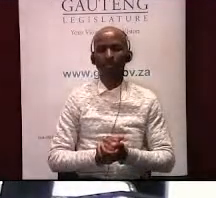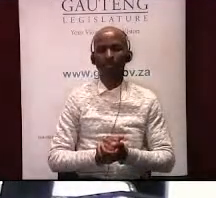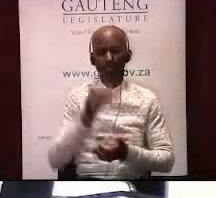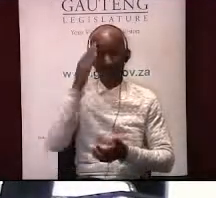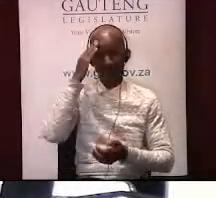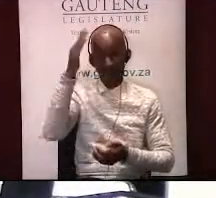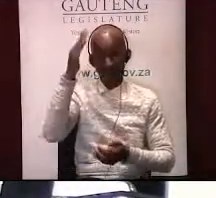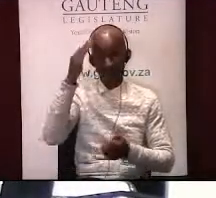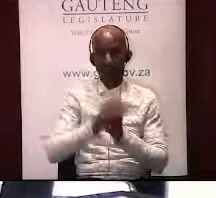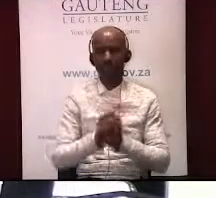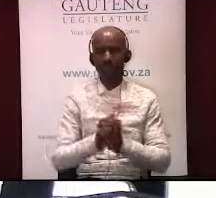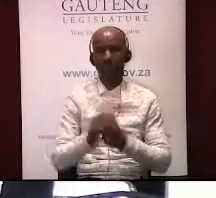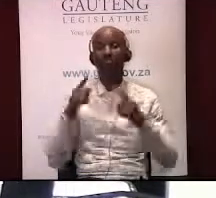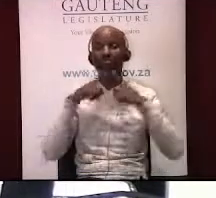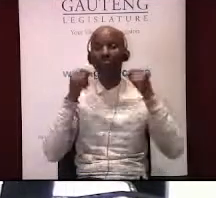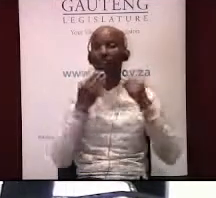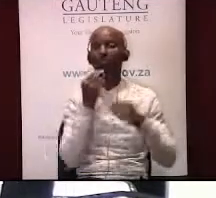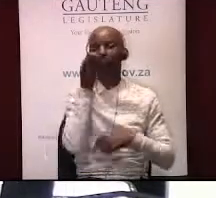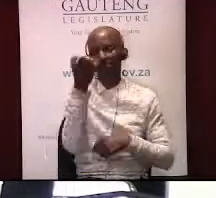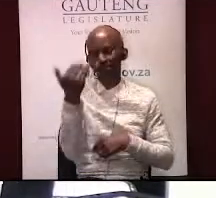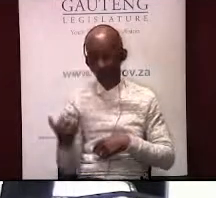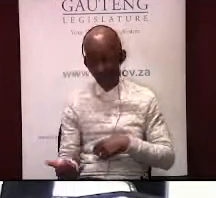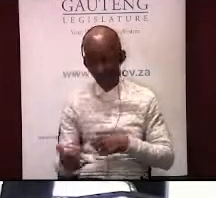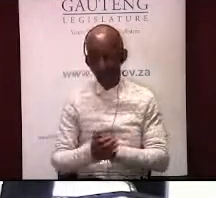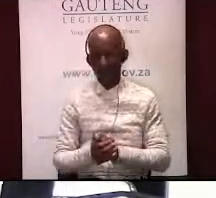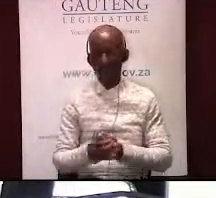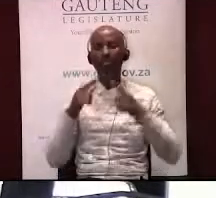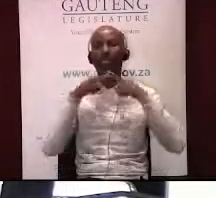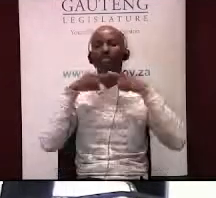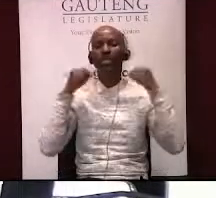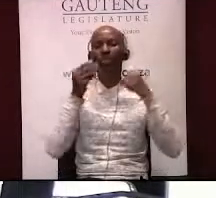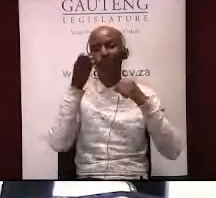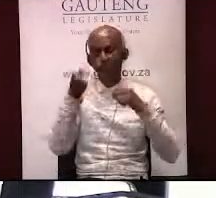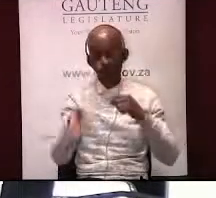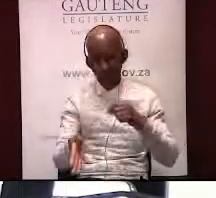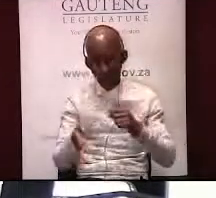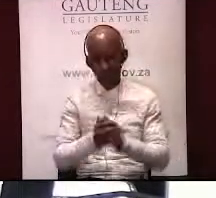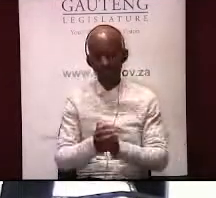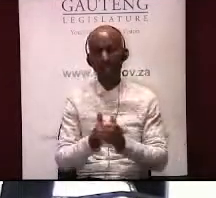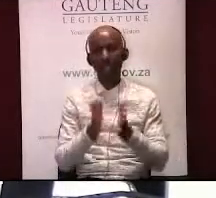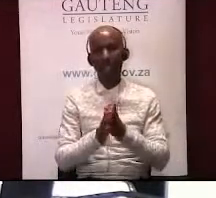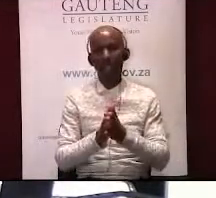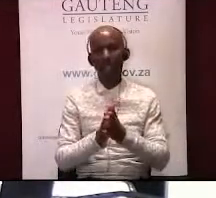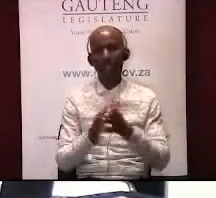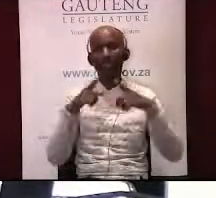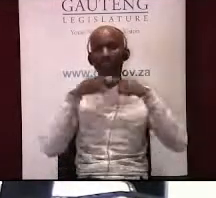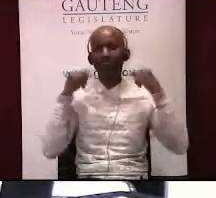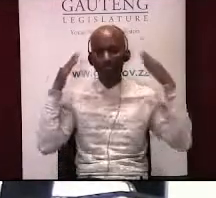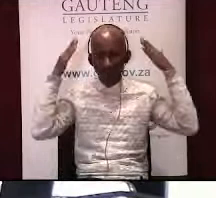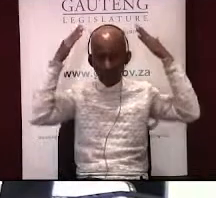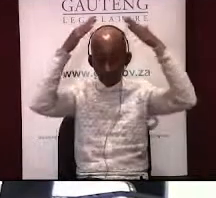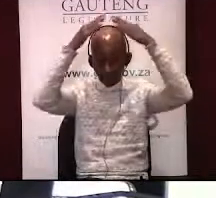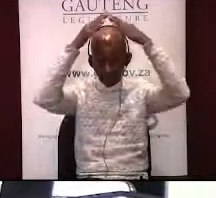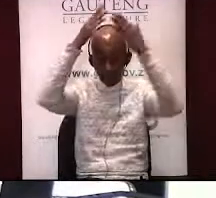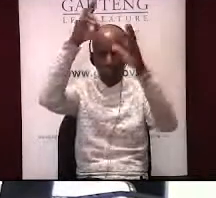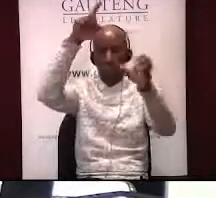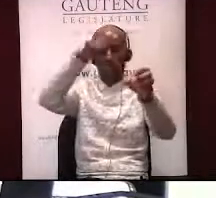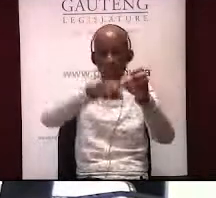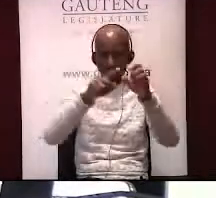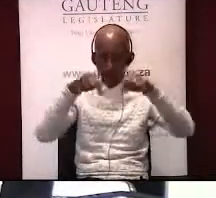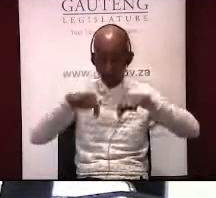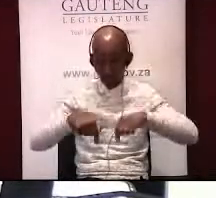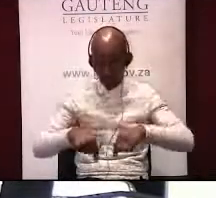greet all the apostles who are here, all the pastors, as well as the bishops that have joined us